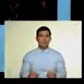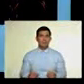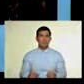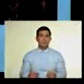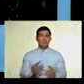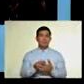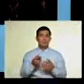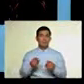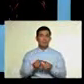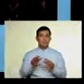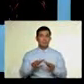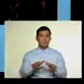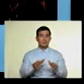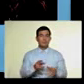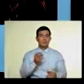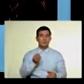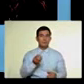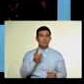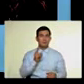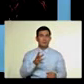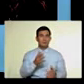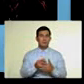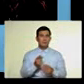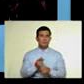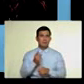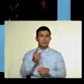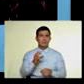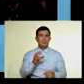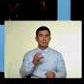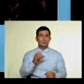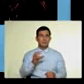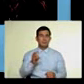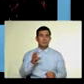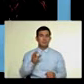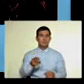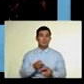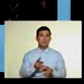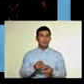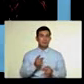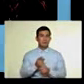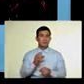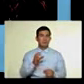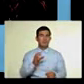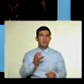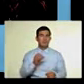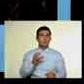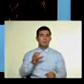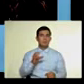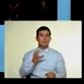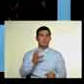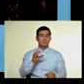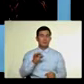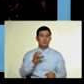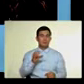Bunday joylar minglab kilometrga cho'zilgan seismik mintaqalarni hosil qiladi. Seismos so'zi